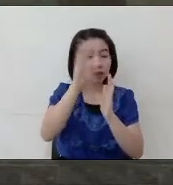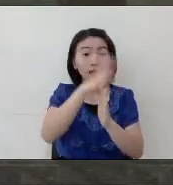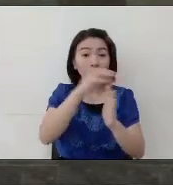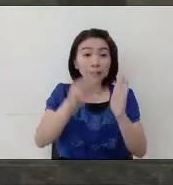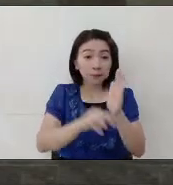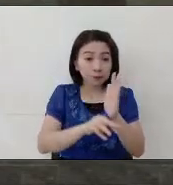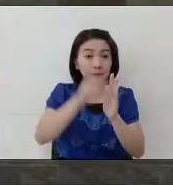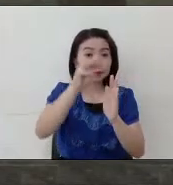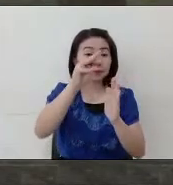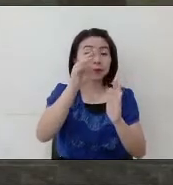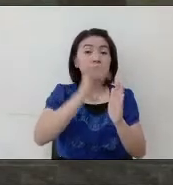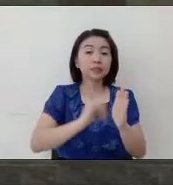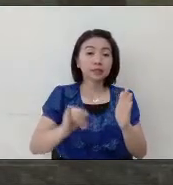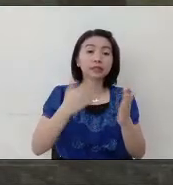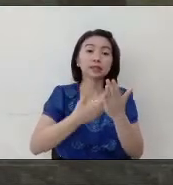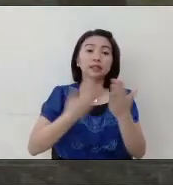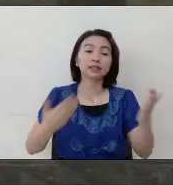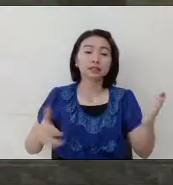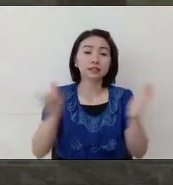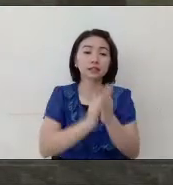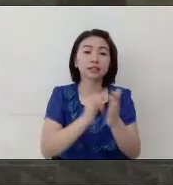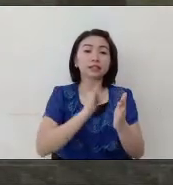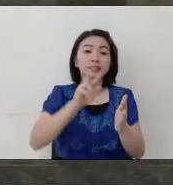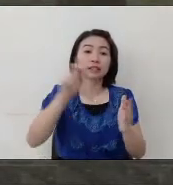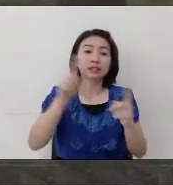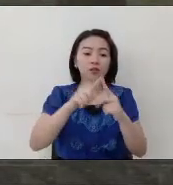matter of choice.